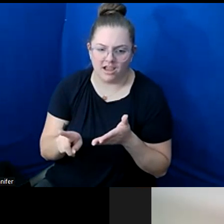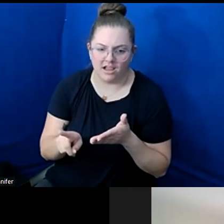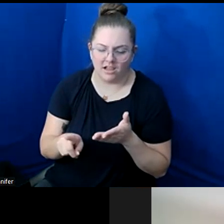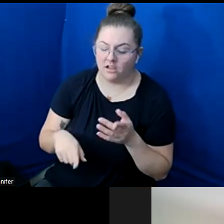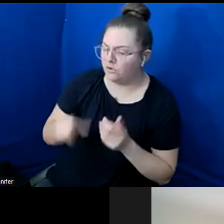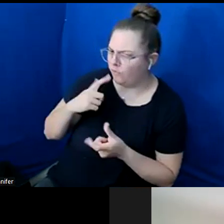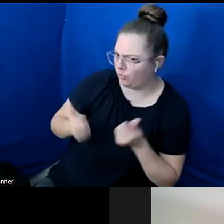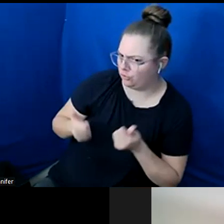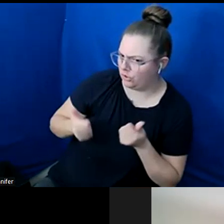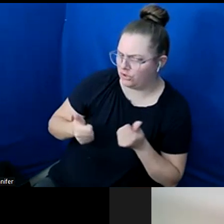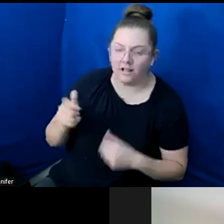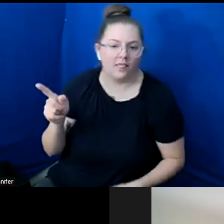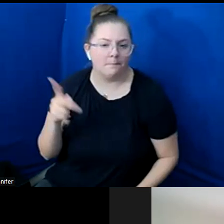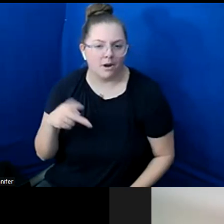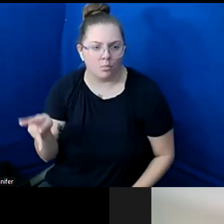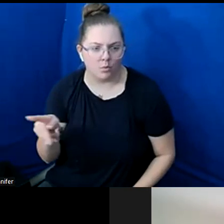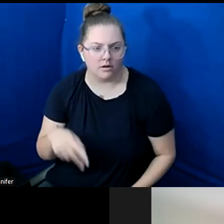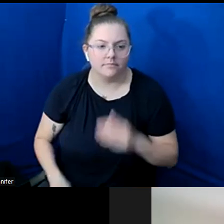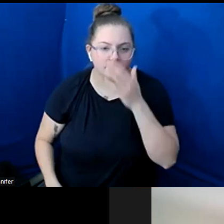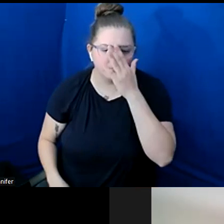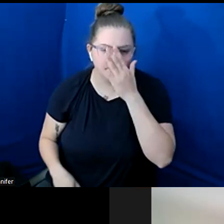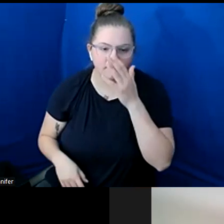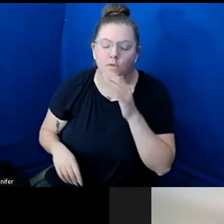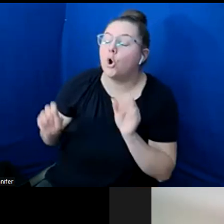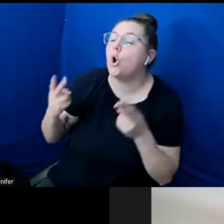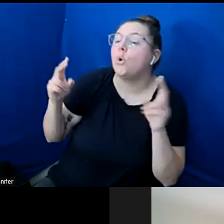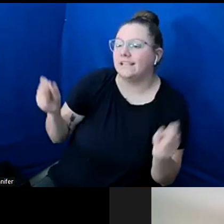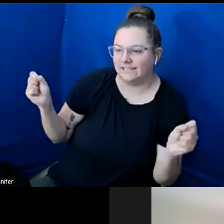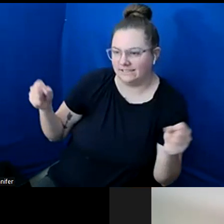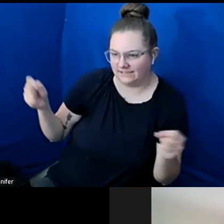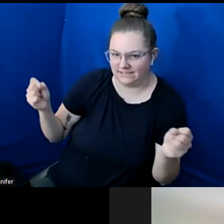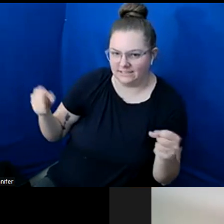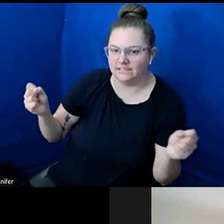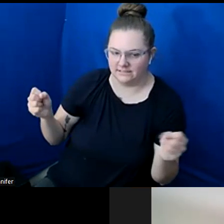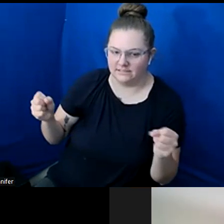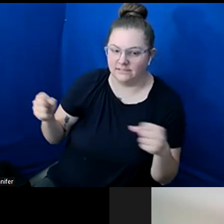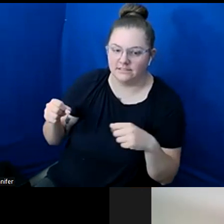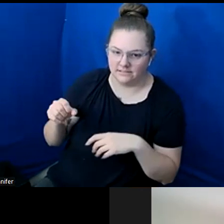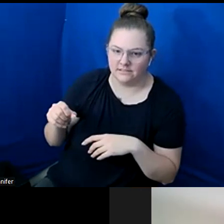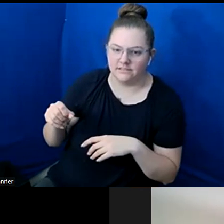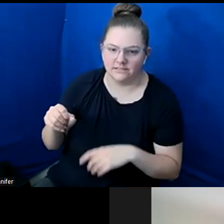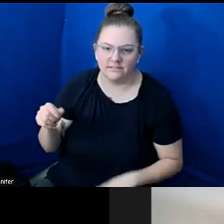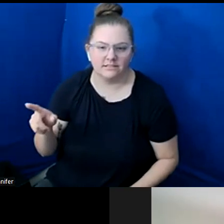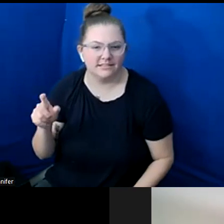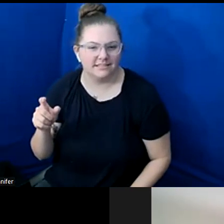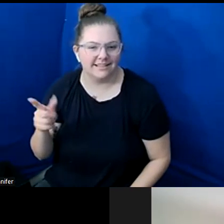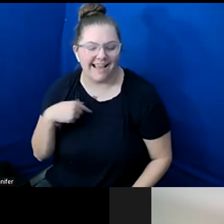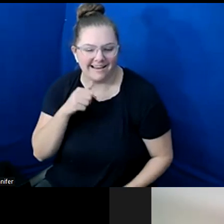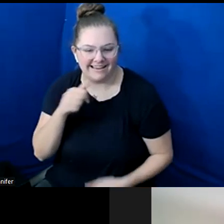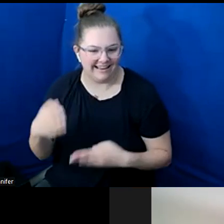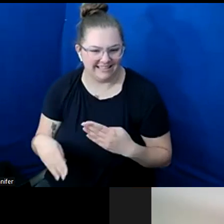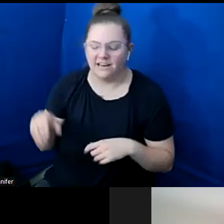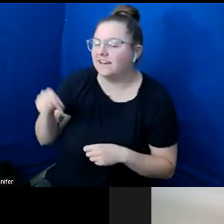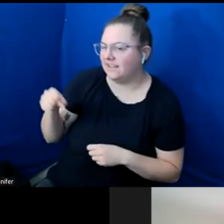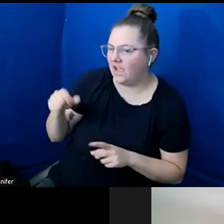Which one? PowerPoint. The PowerPoint. Oh, yeah, yes, yeah. Well, yes. Well, I'll I have apologize. to. I didn't get that done. Yeah, we